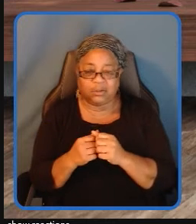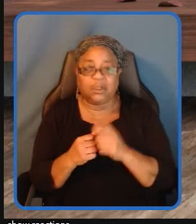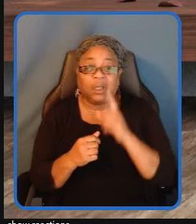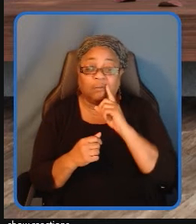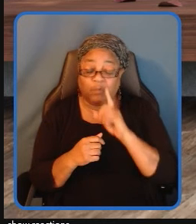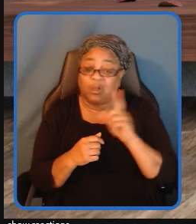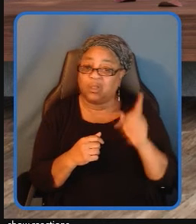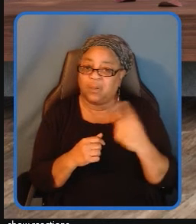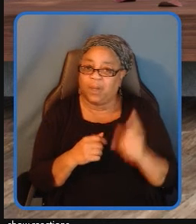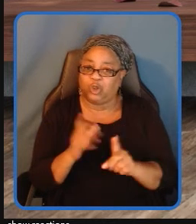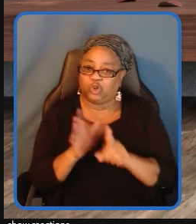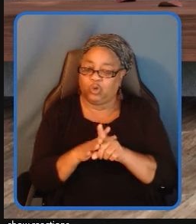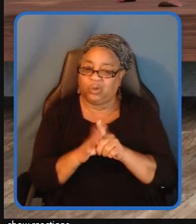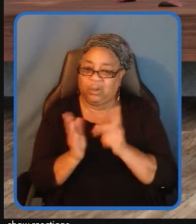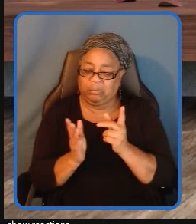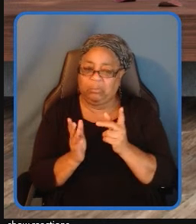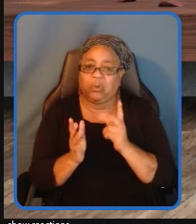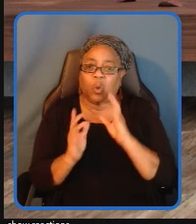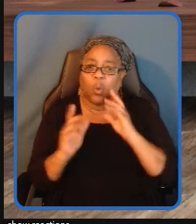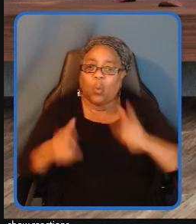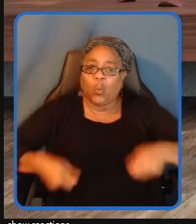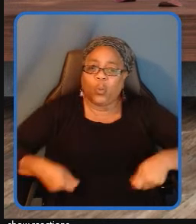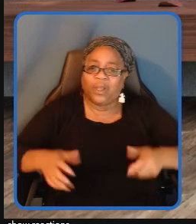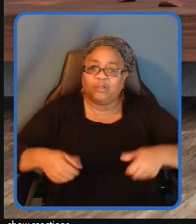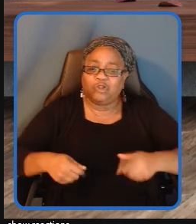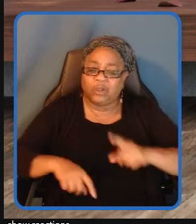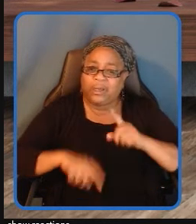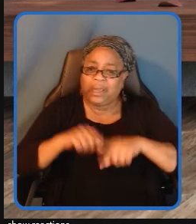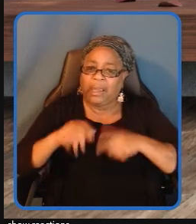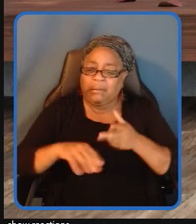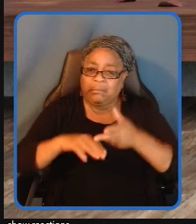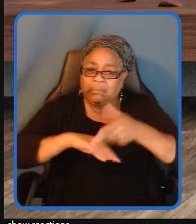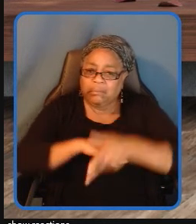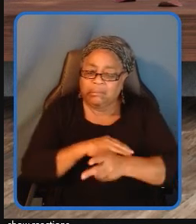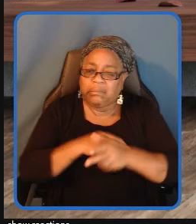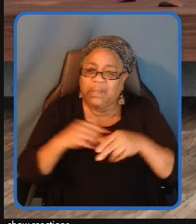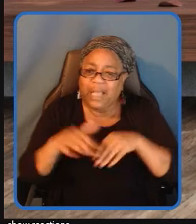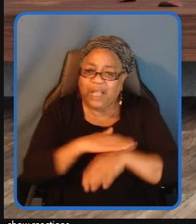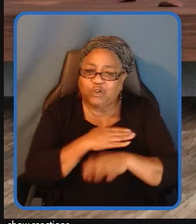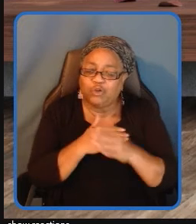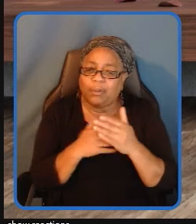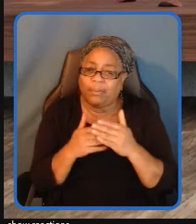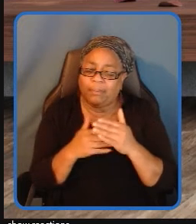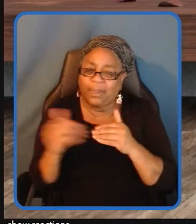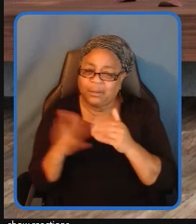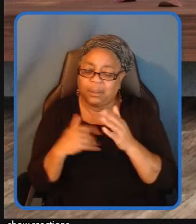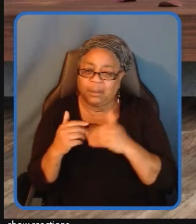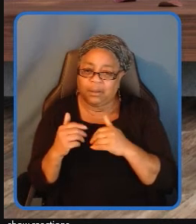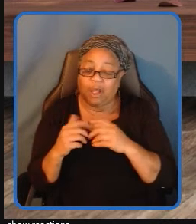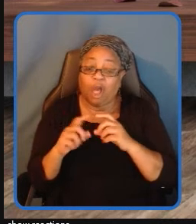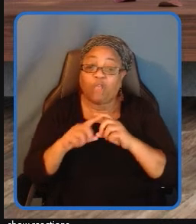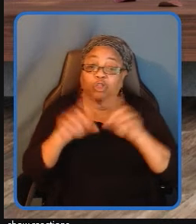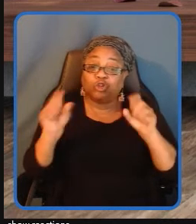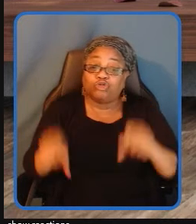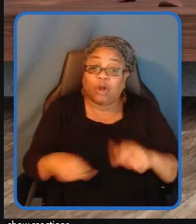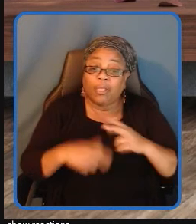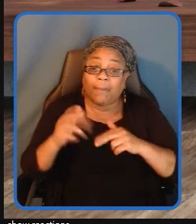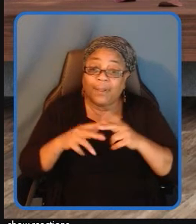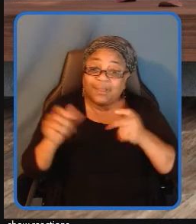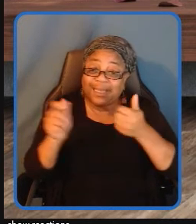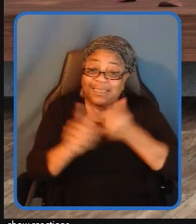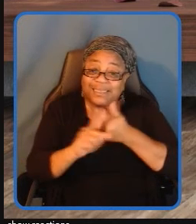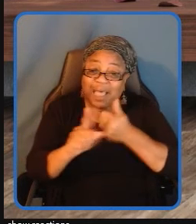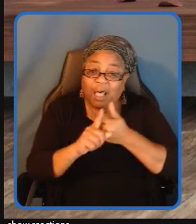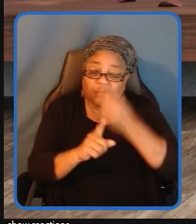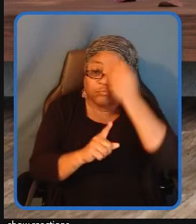building. So the structure is actually othering him. The structure is saying, you don't belong. Like, come have this meeting, fly halfway across